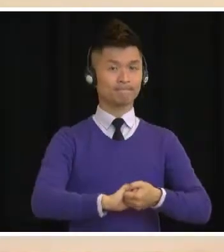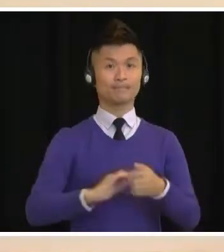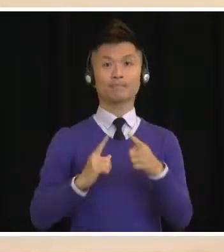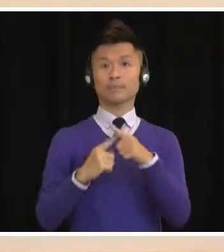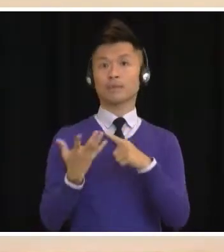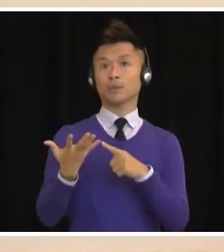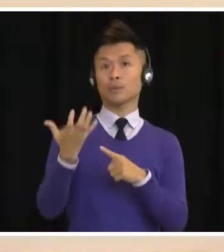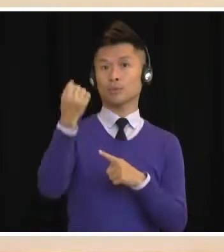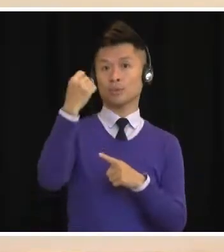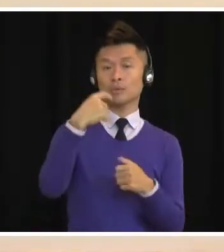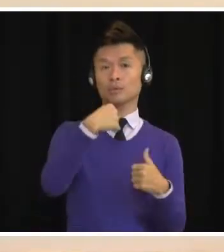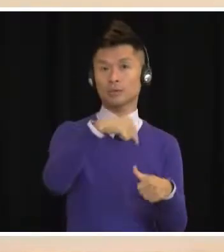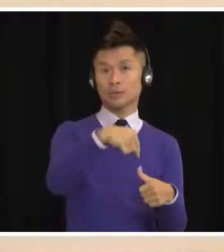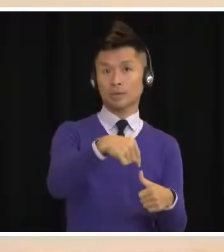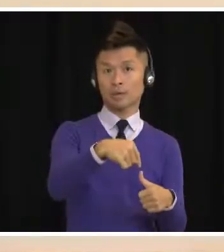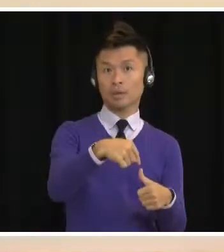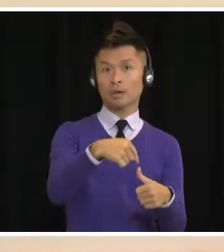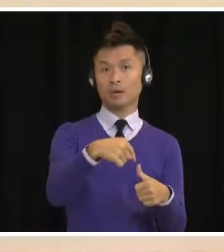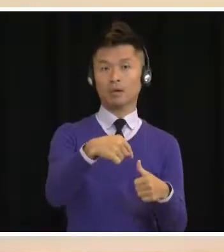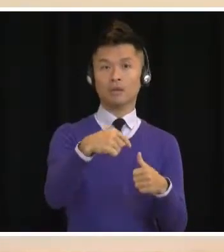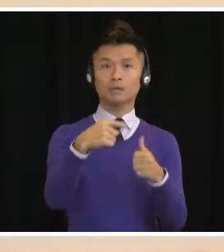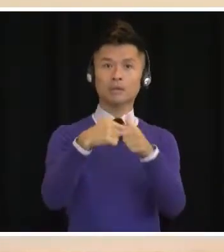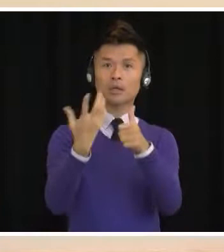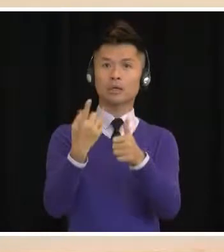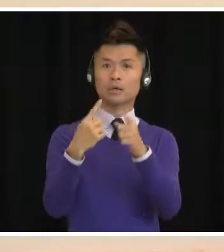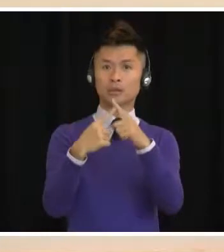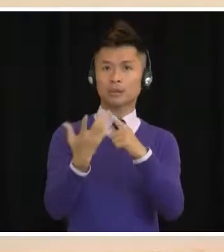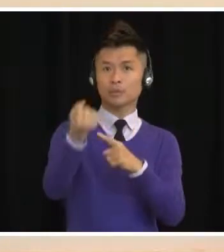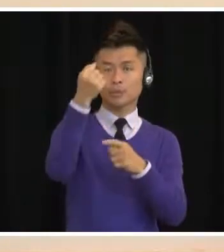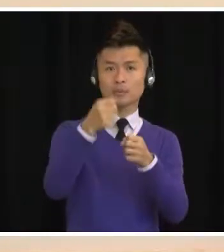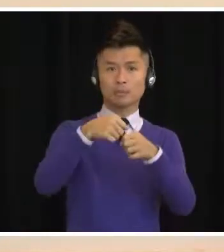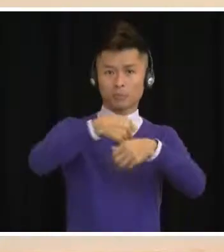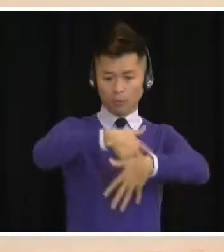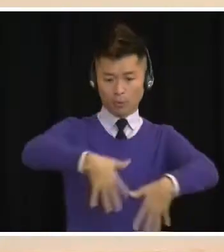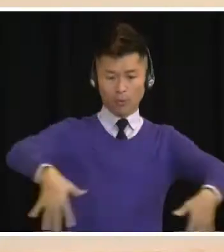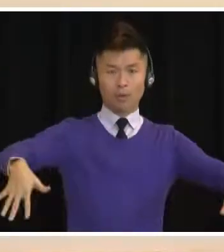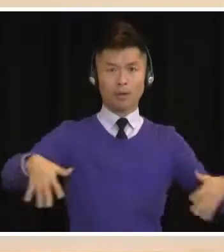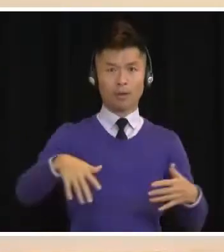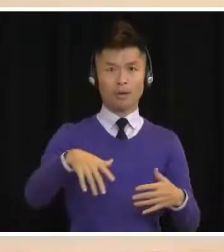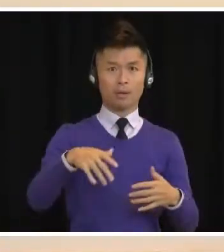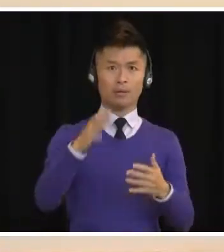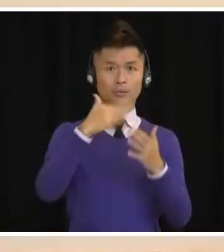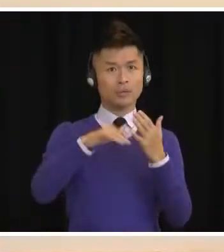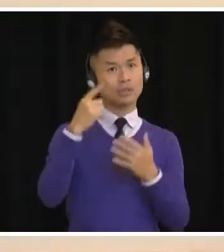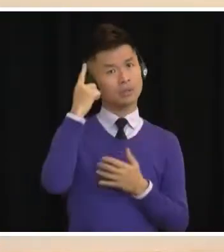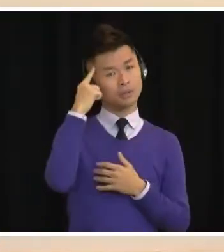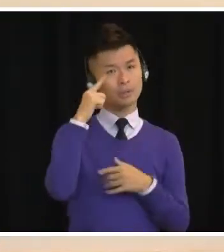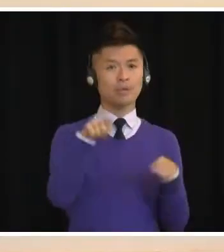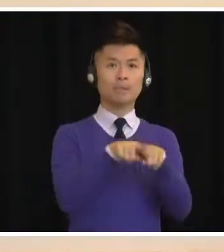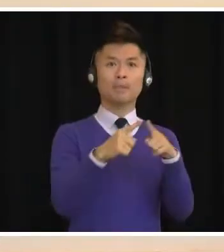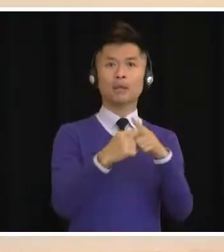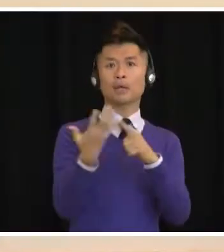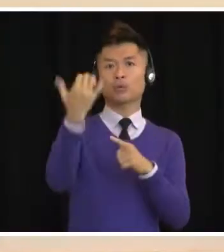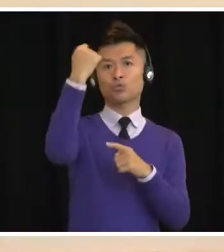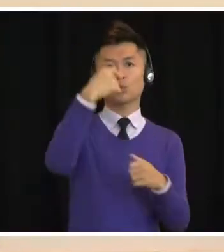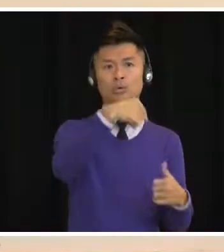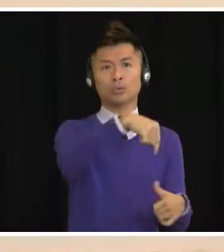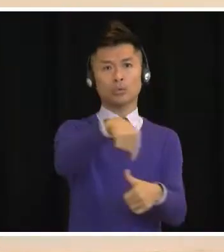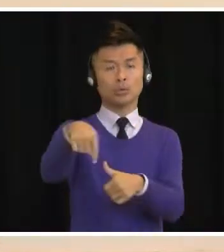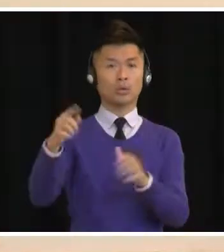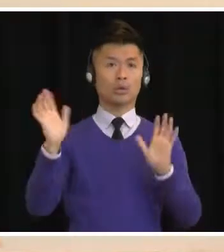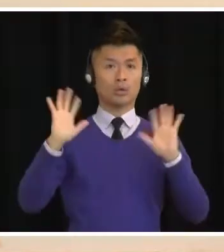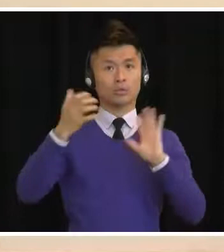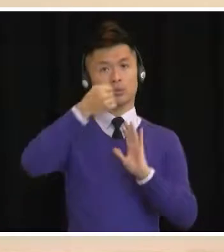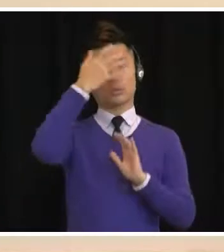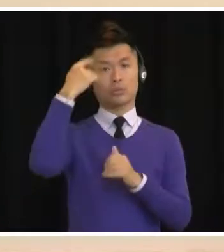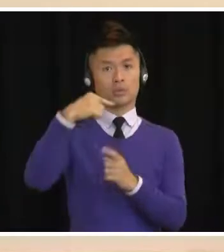others and not teach children their own rights. It's really important that it's a specific children's rights training. And